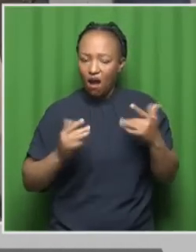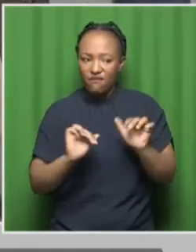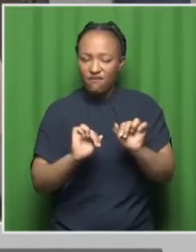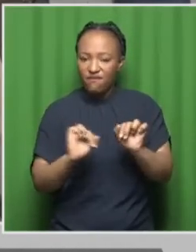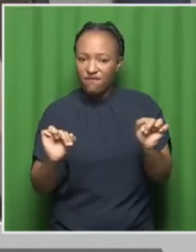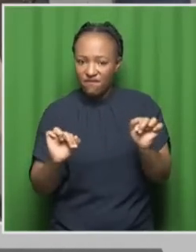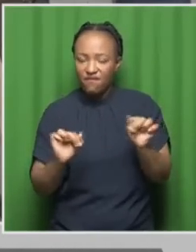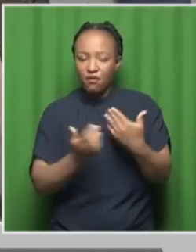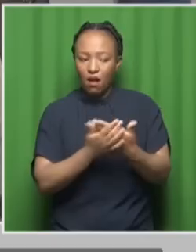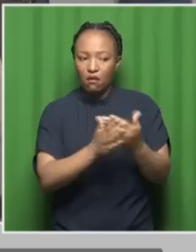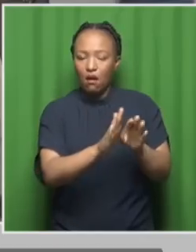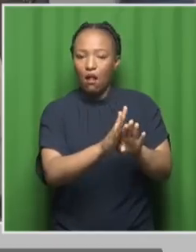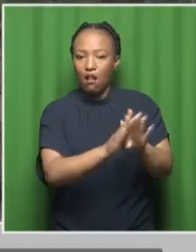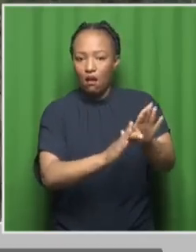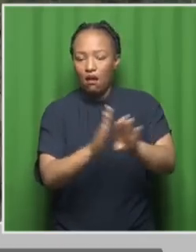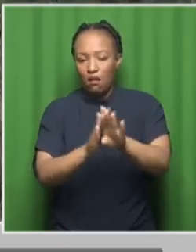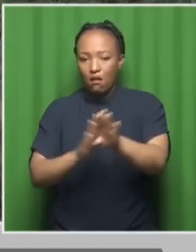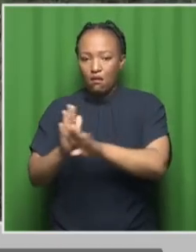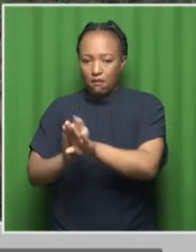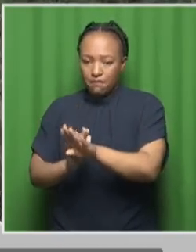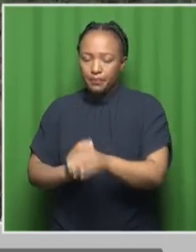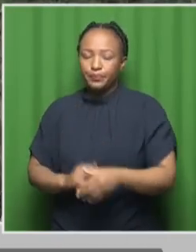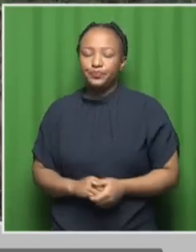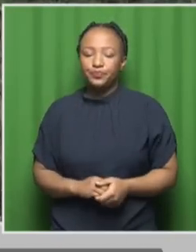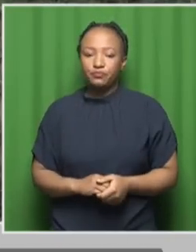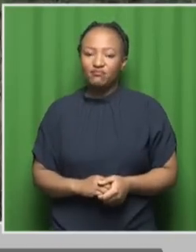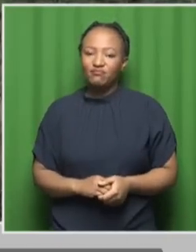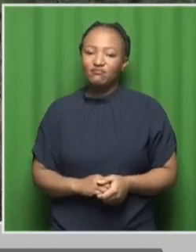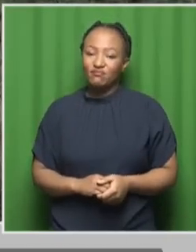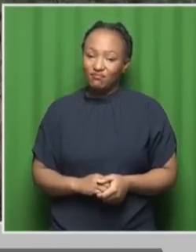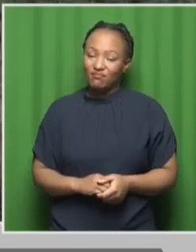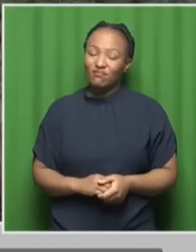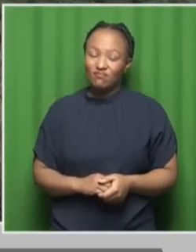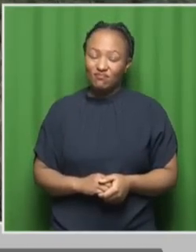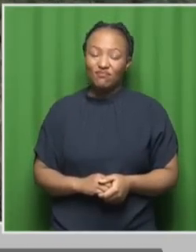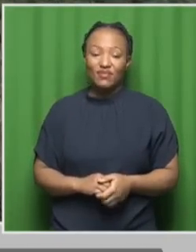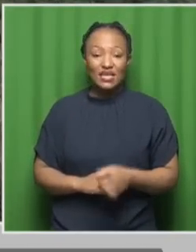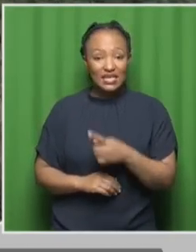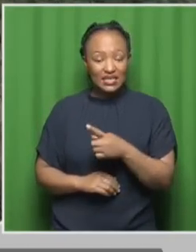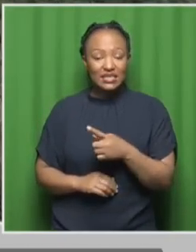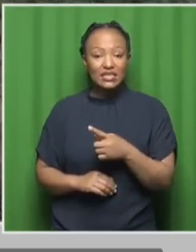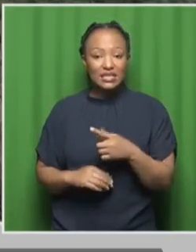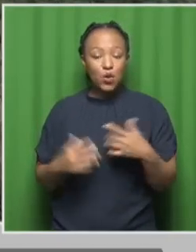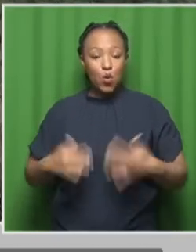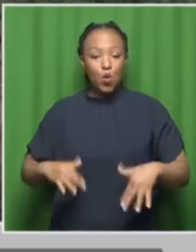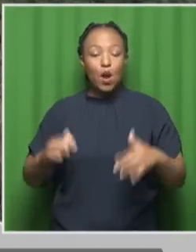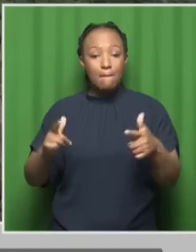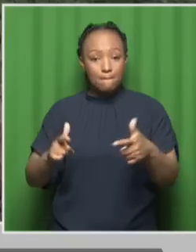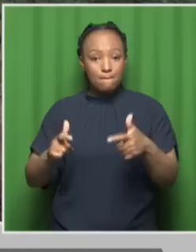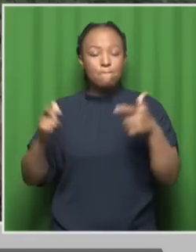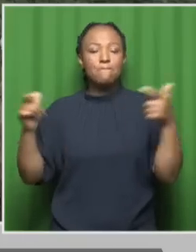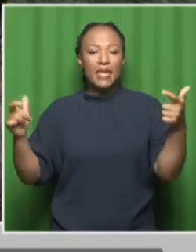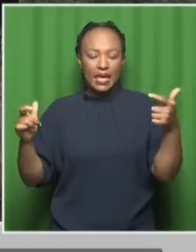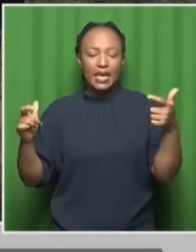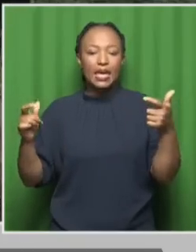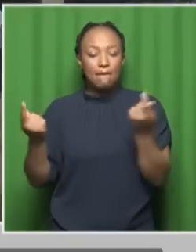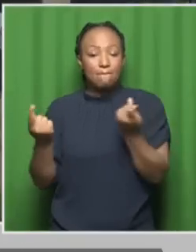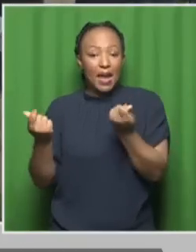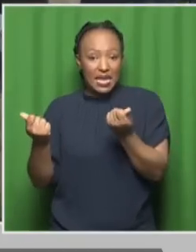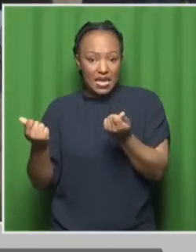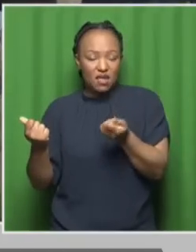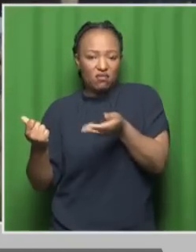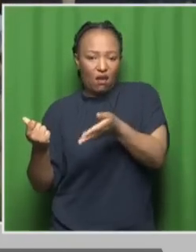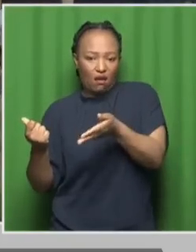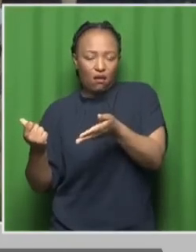that we are living in, Sakina. So, Randall. So, yeah, it is a huge contribution in the GDP of South